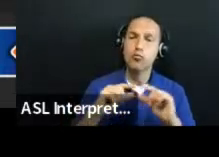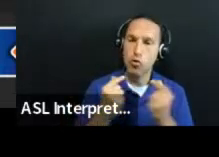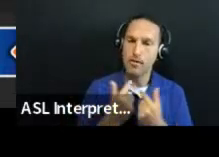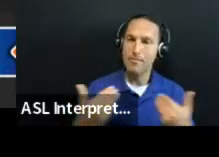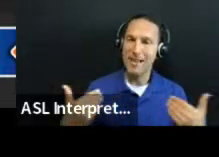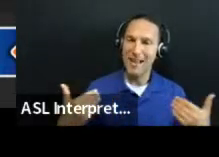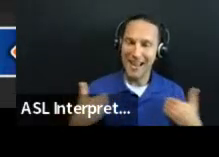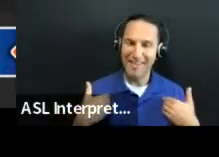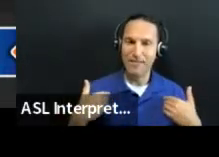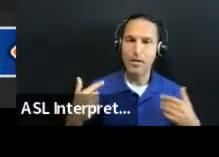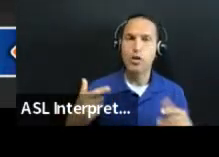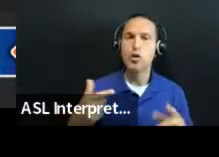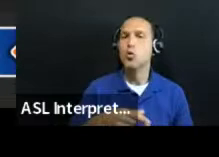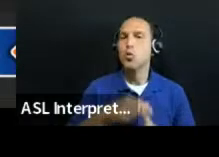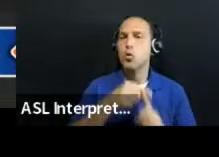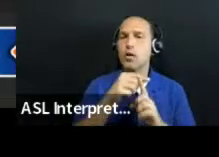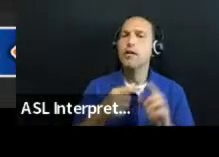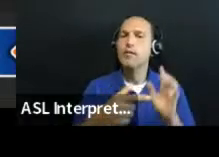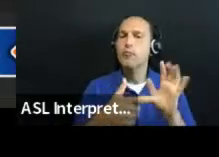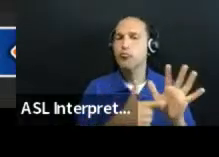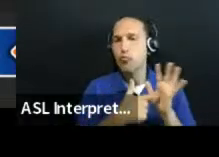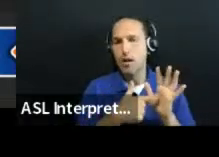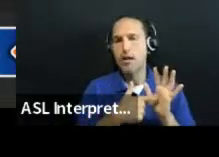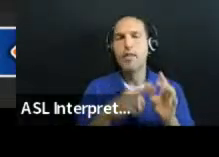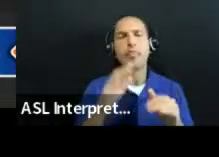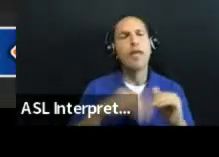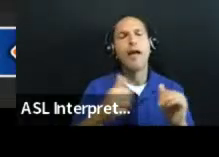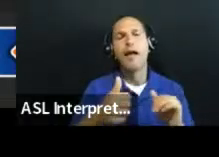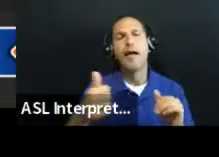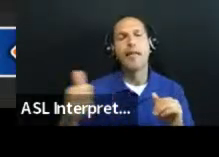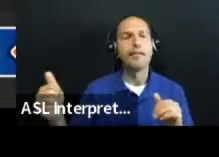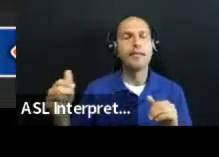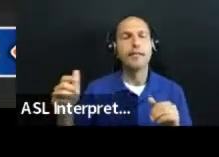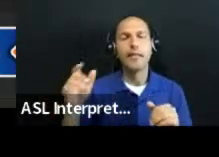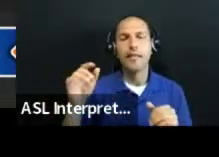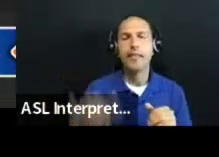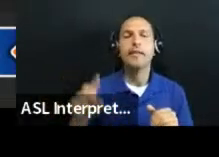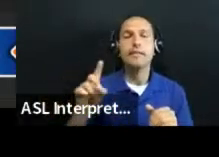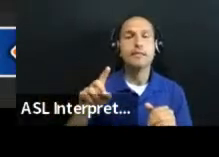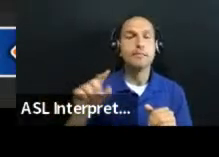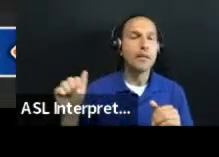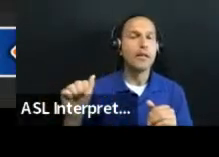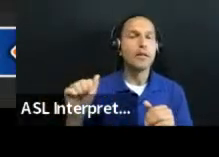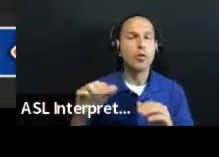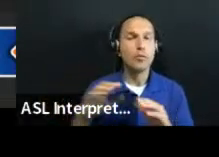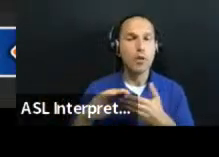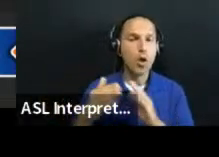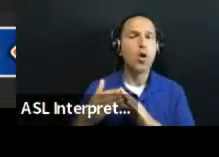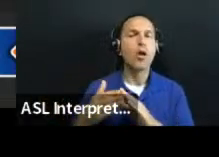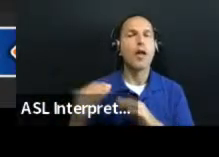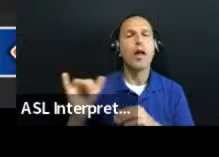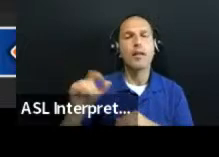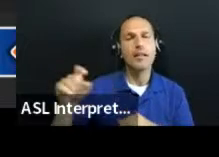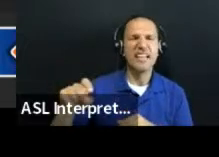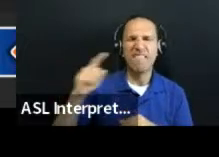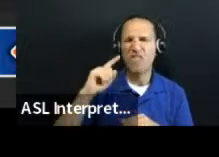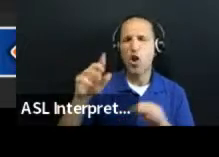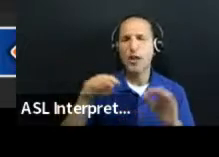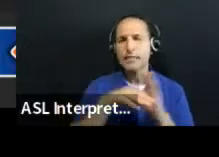has unique requirements over others is the disability community and the need for